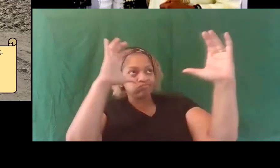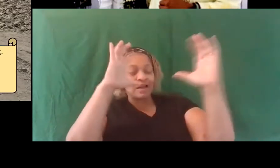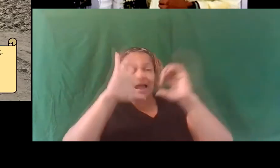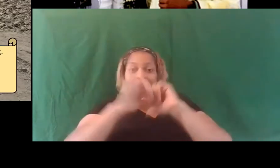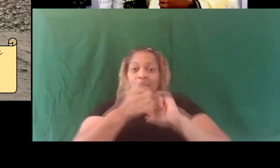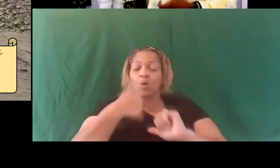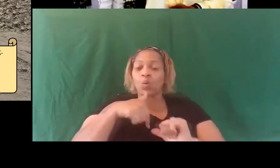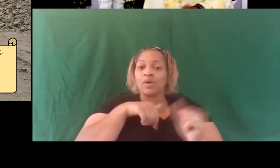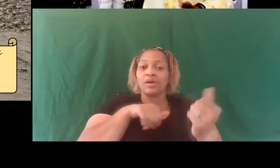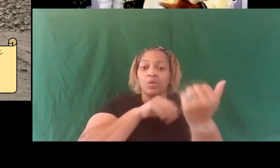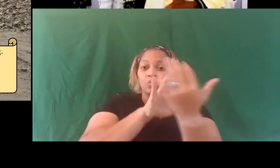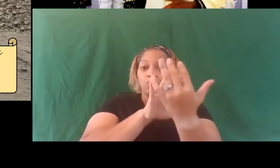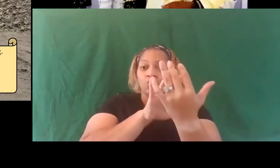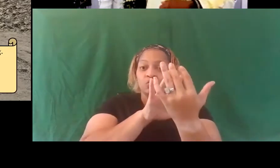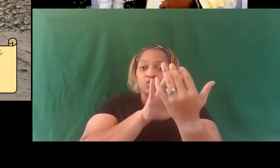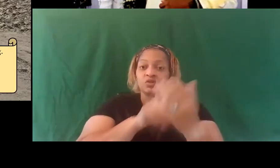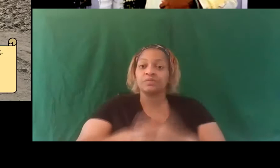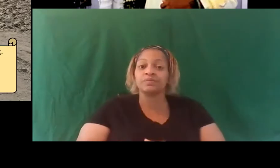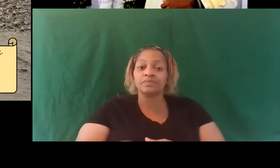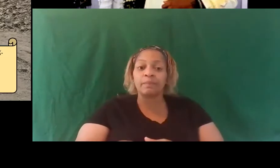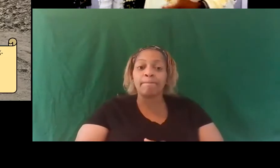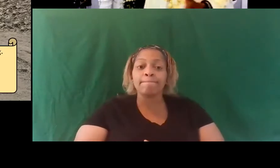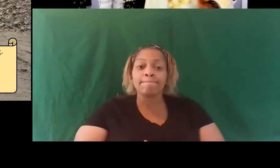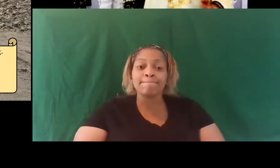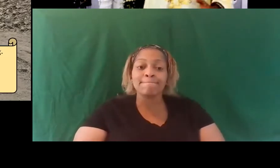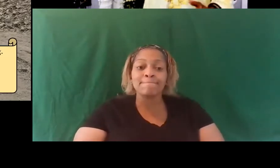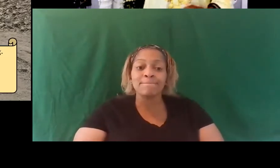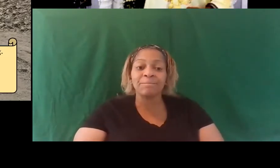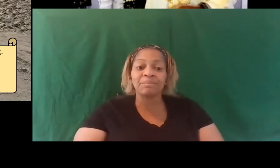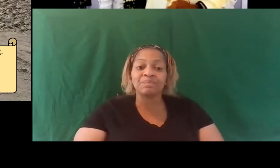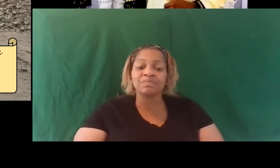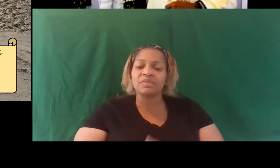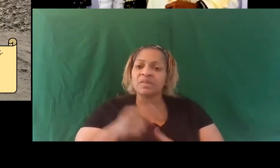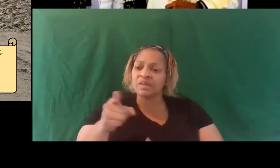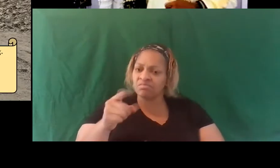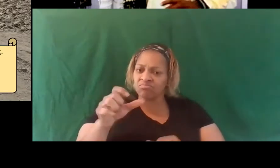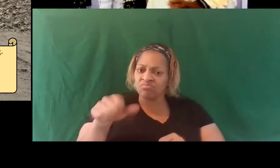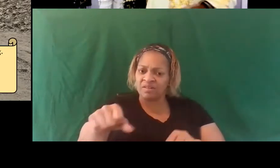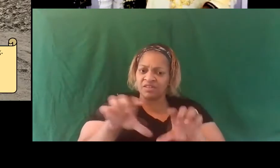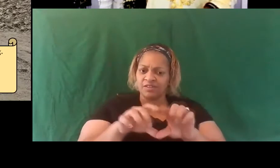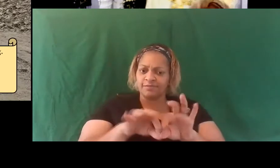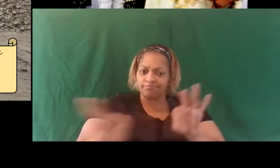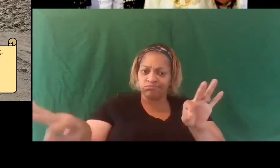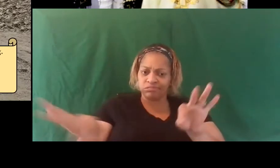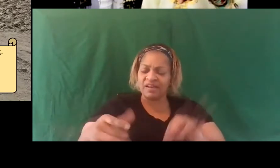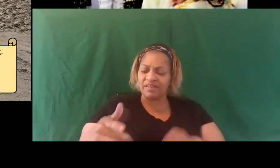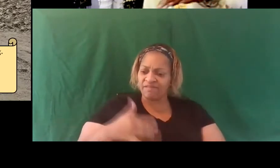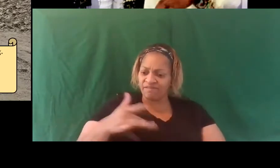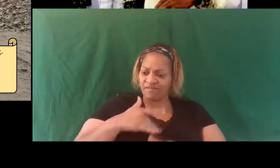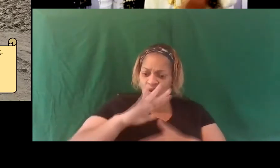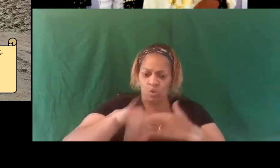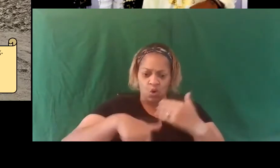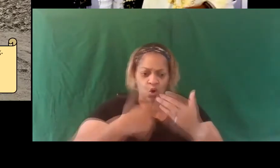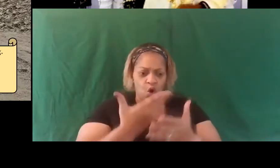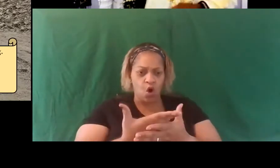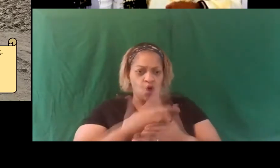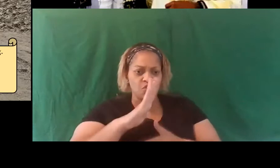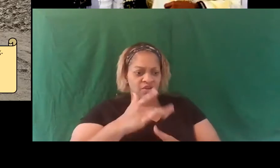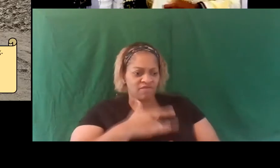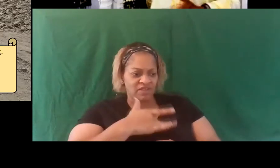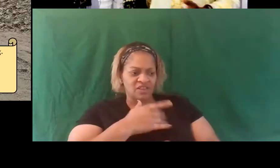it. Glennon Doyle said, feel all your feelings is hard. Feeling all your feelings is